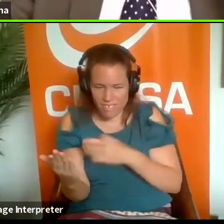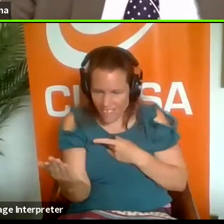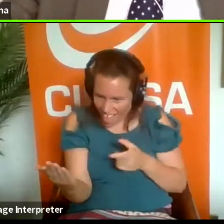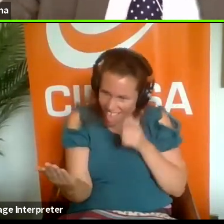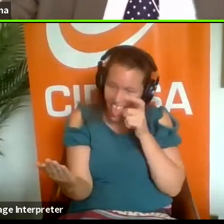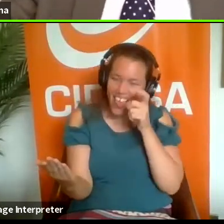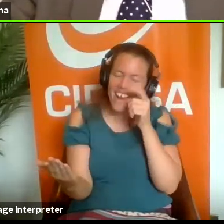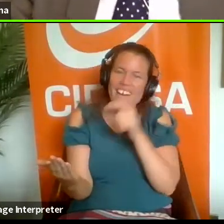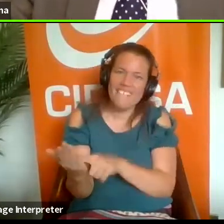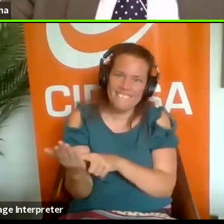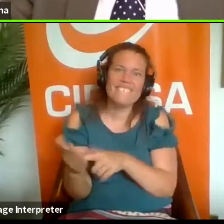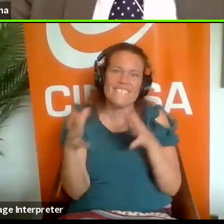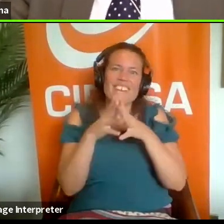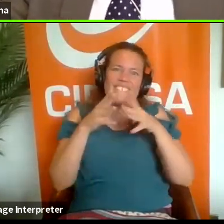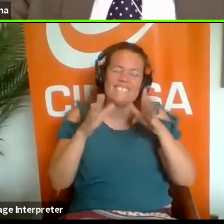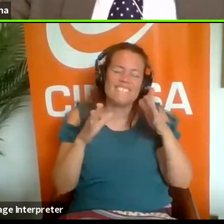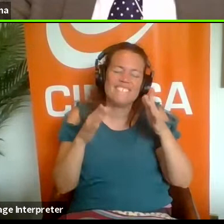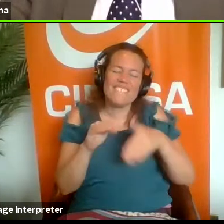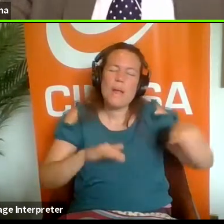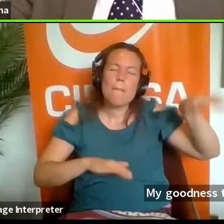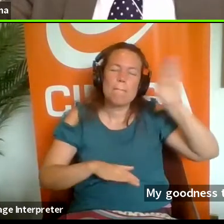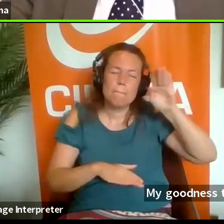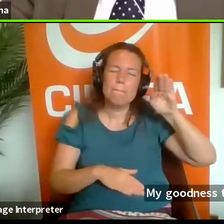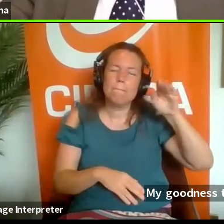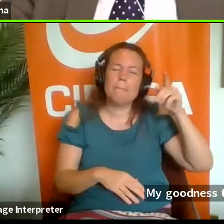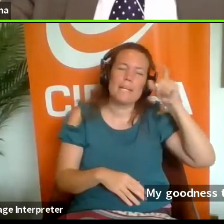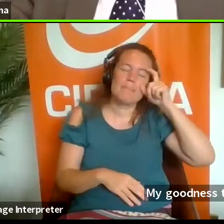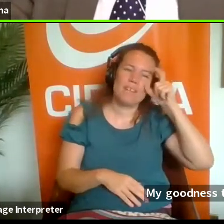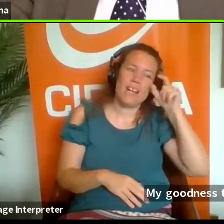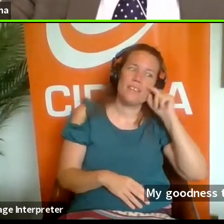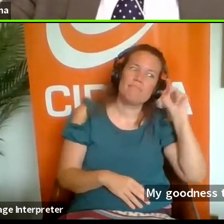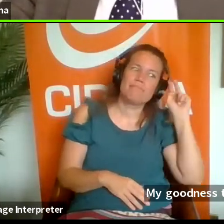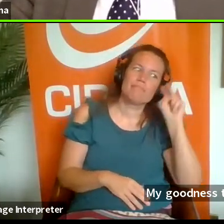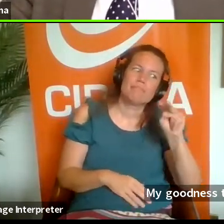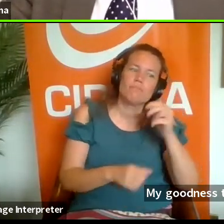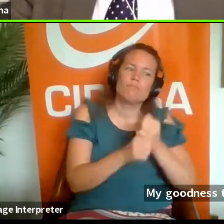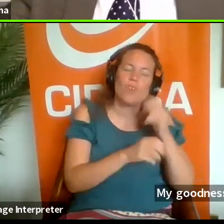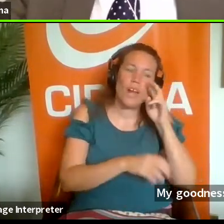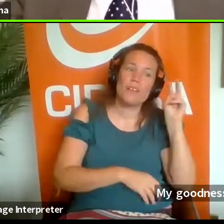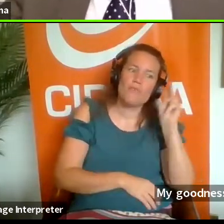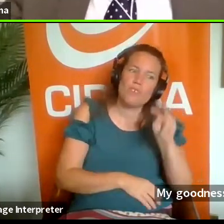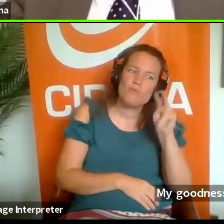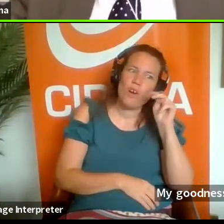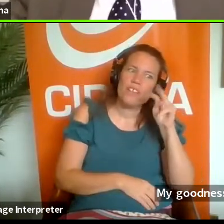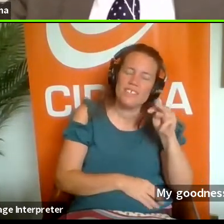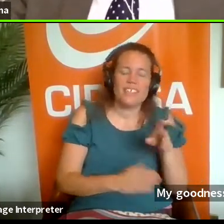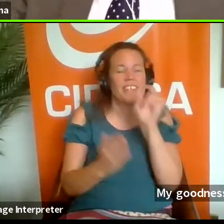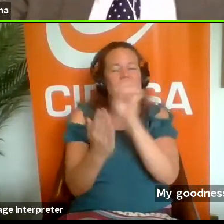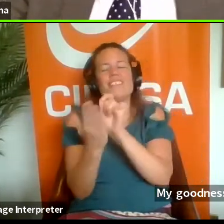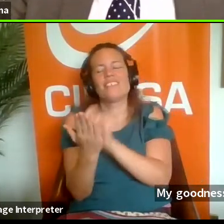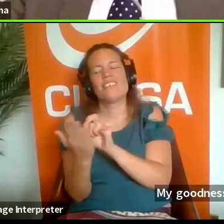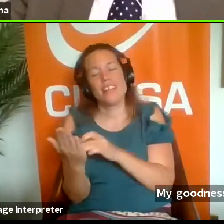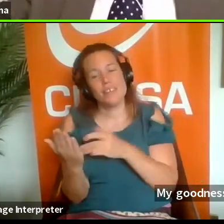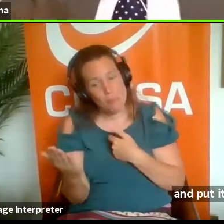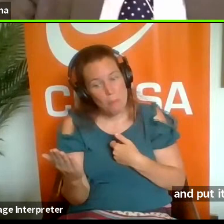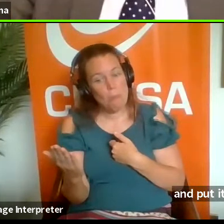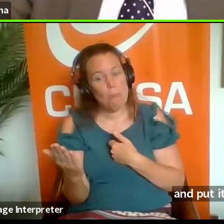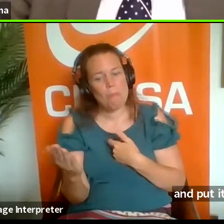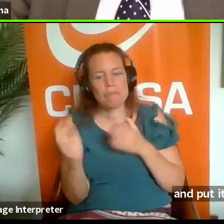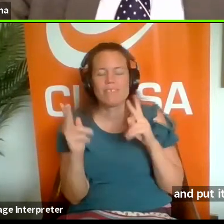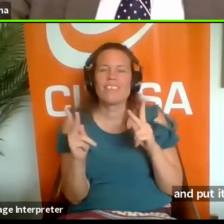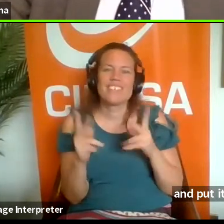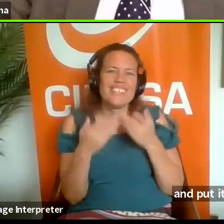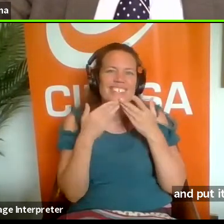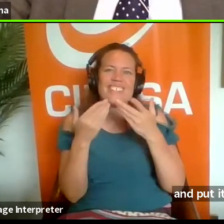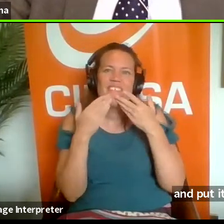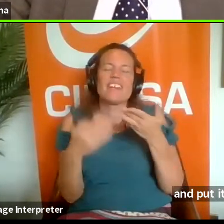Big Brother was watching and listening, and put it in the newspaper. That was quite something. All right, thank you for sharing